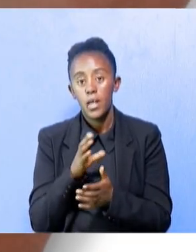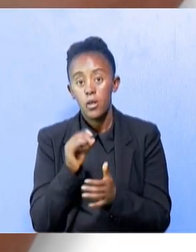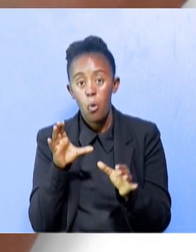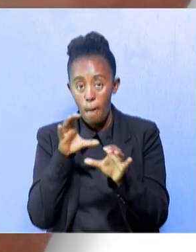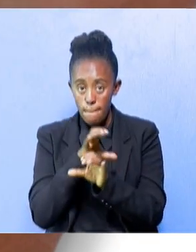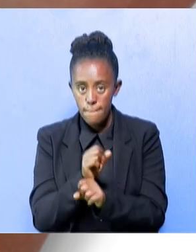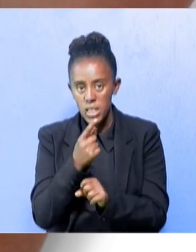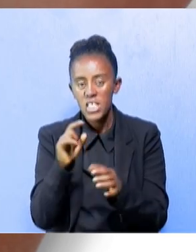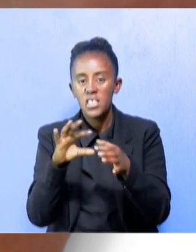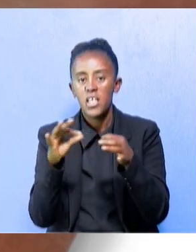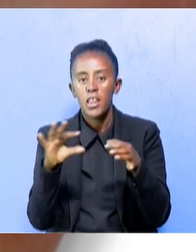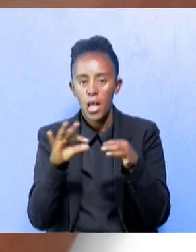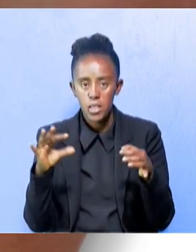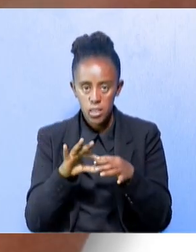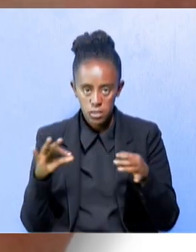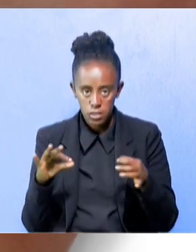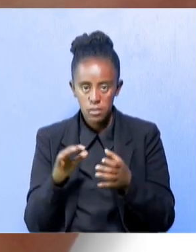the sentence.